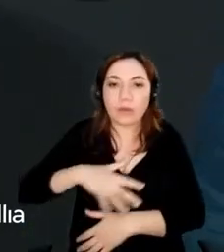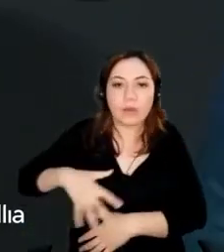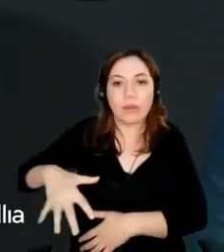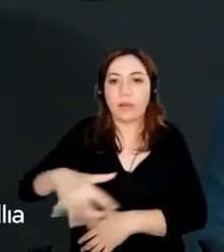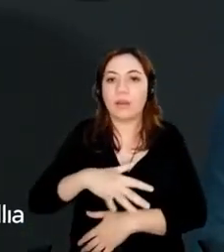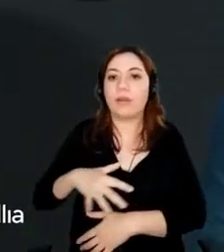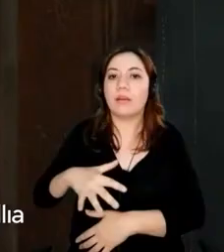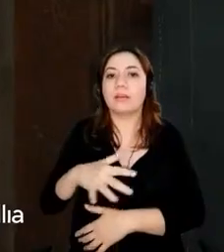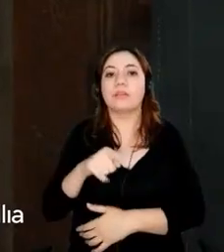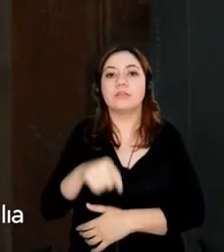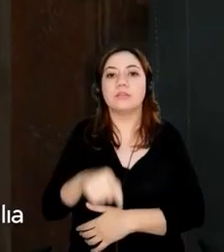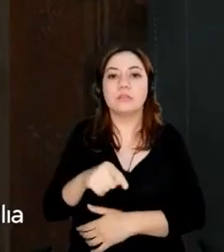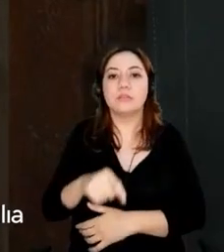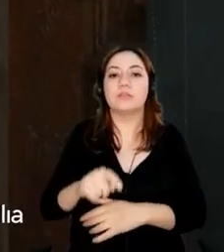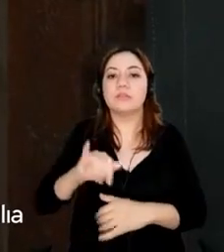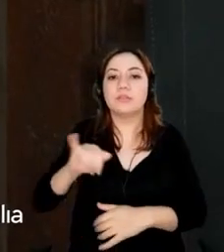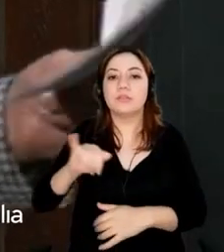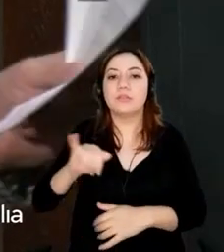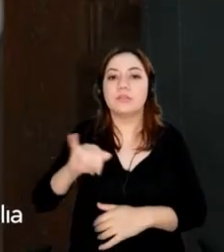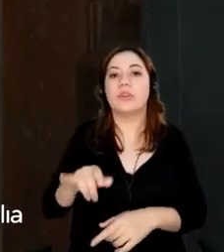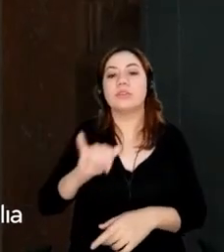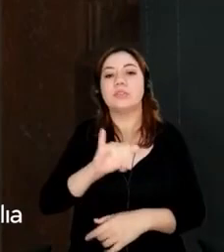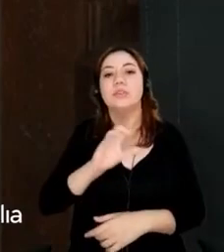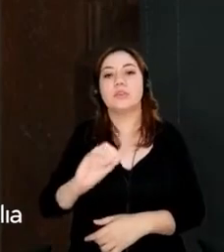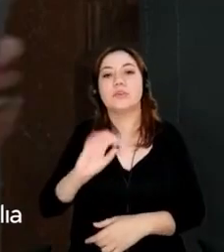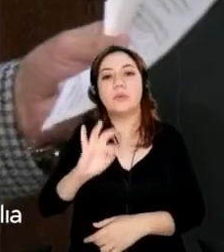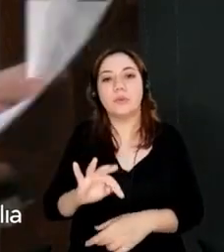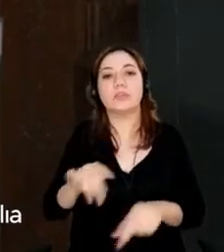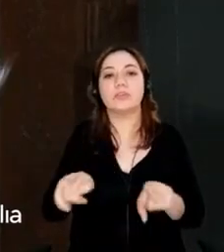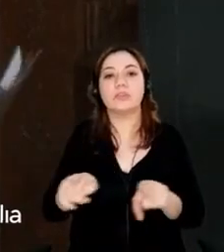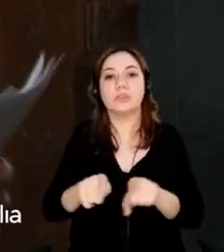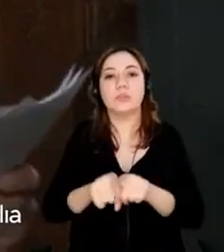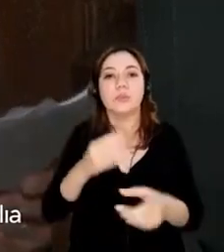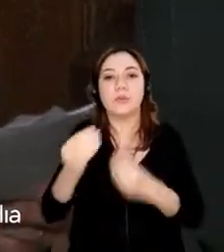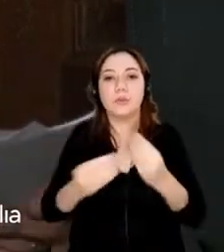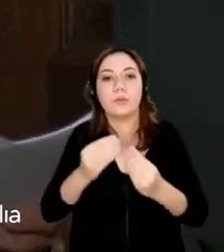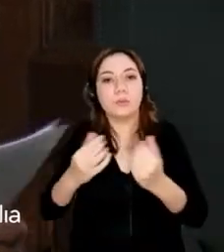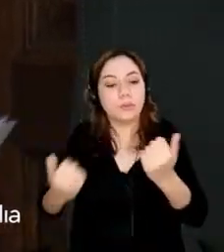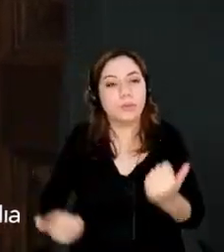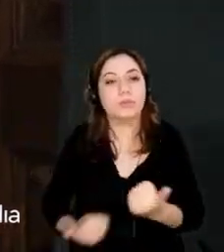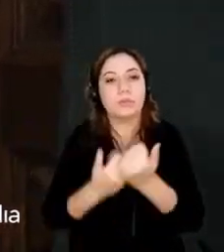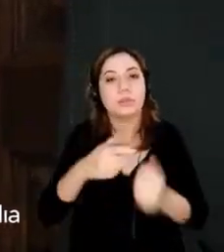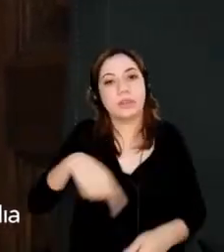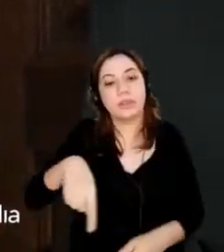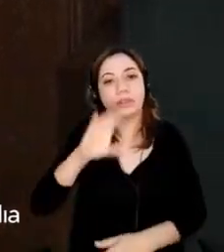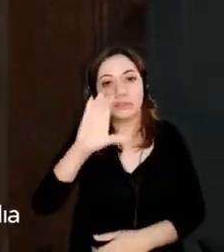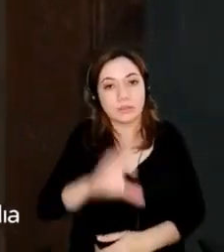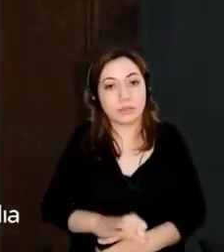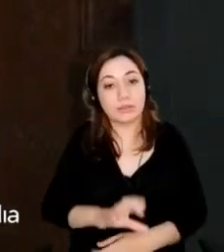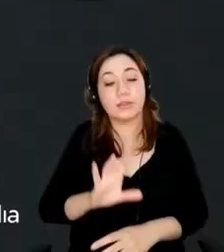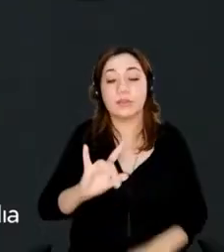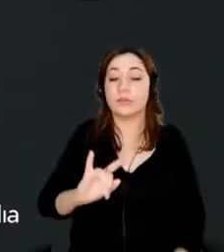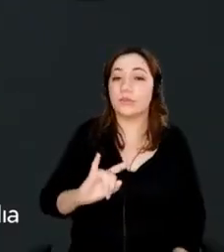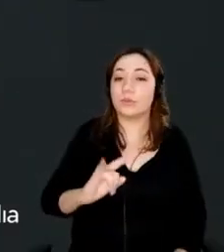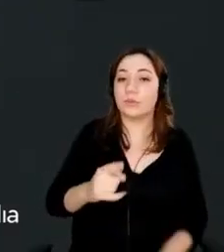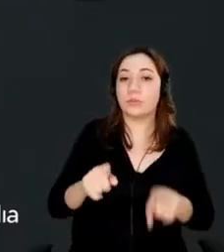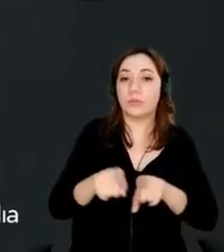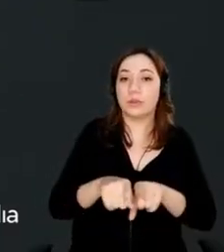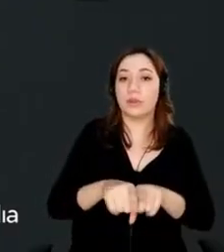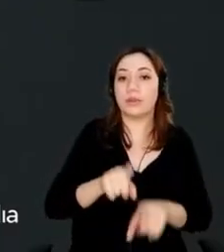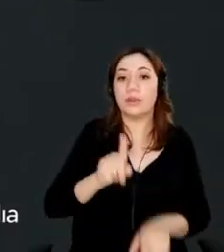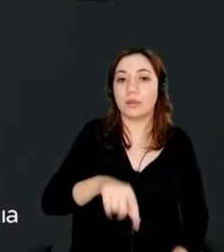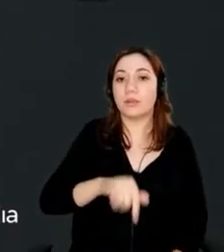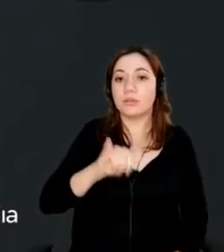also how they're engaging their customers. And last, but certainly not least, is Roger Ahadi, VP and Global